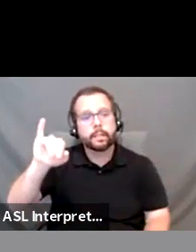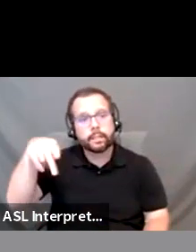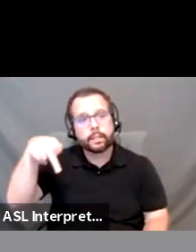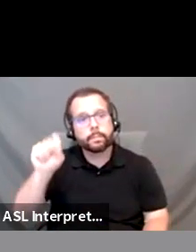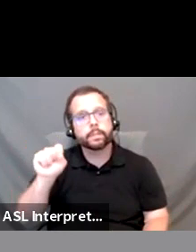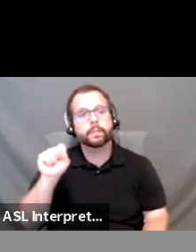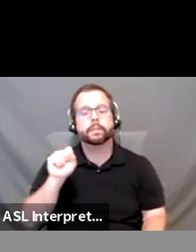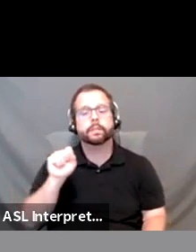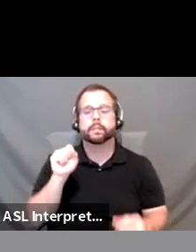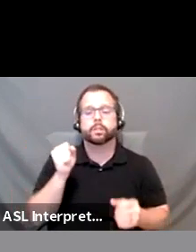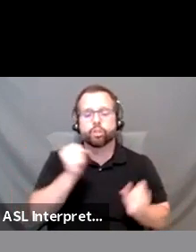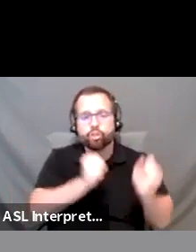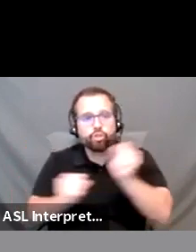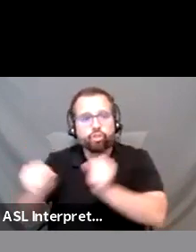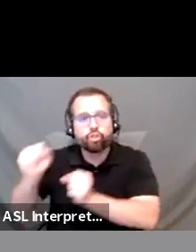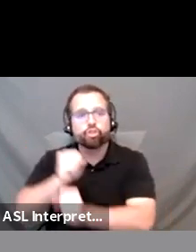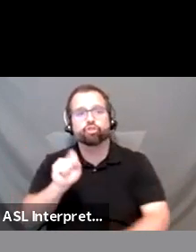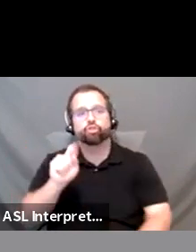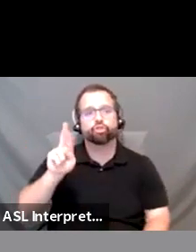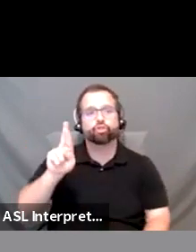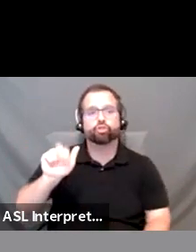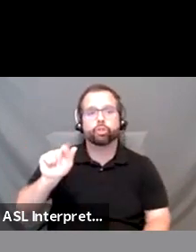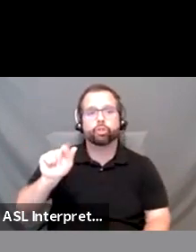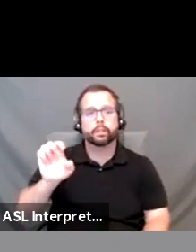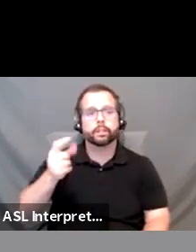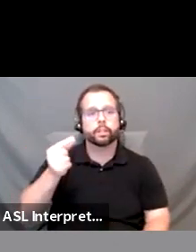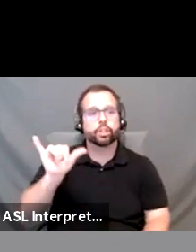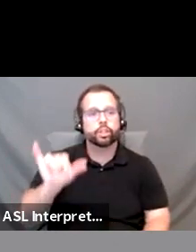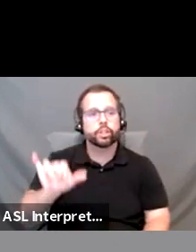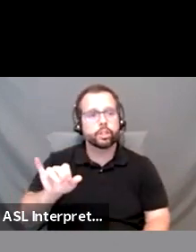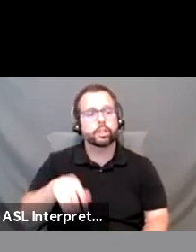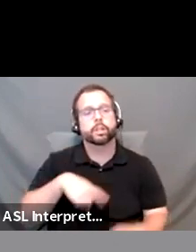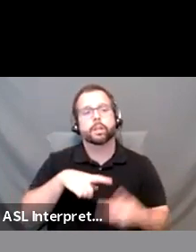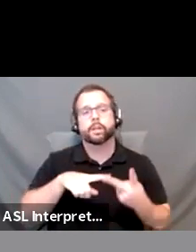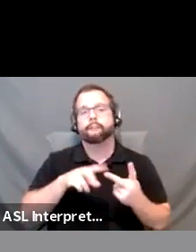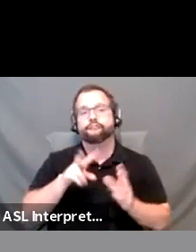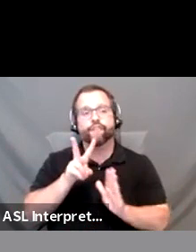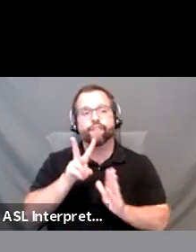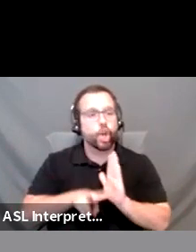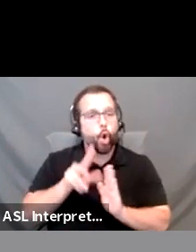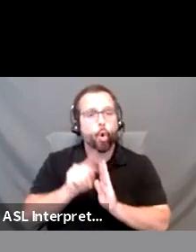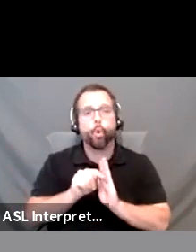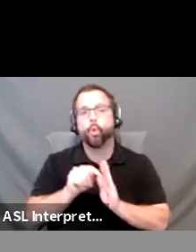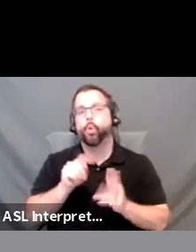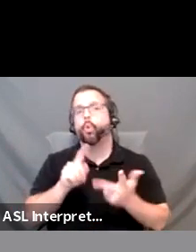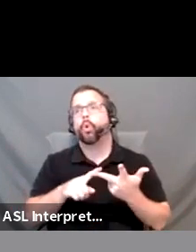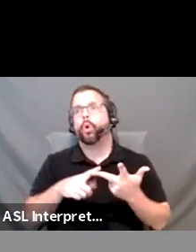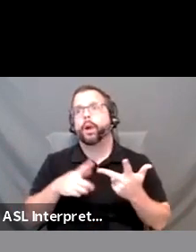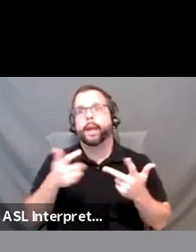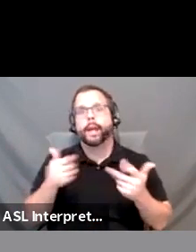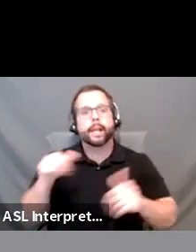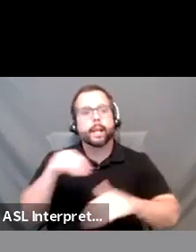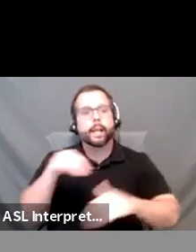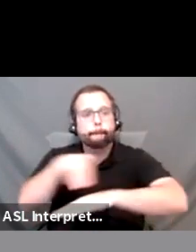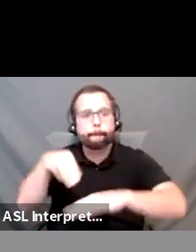um, videos or platforms have you found very helpful and successful? I also want to dive